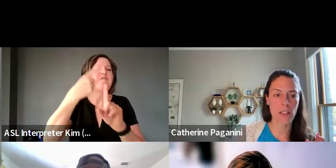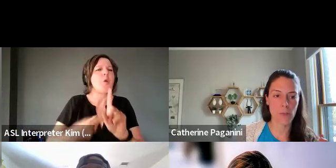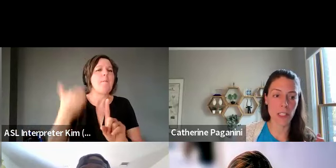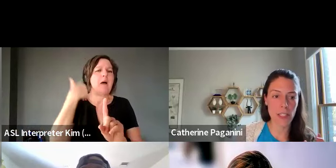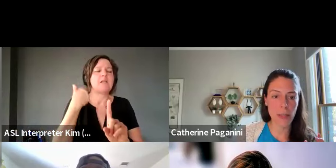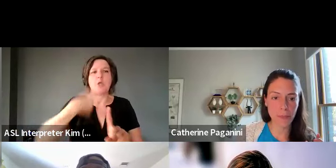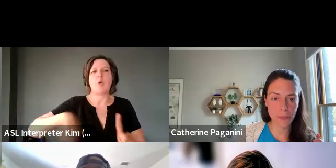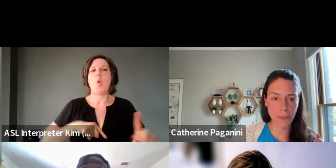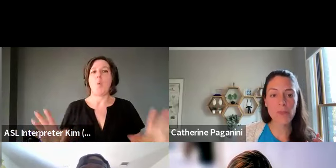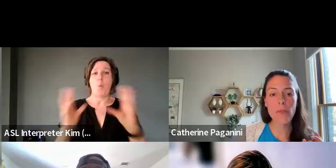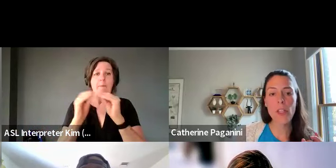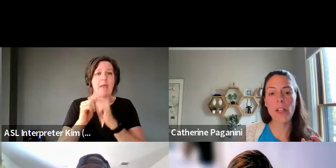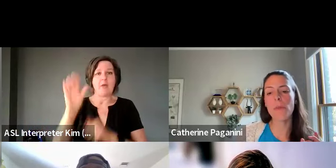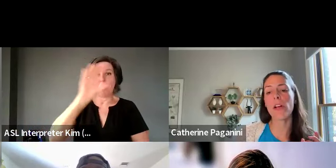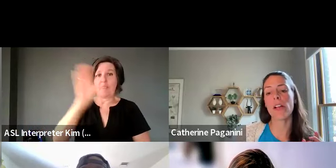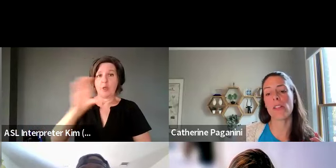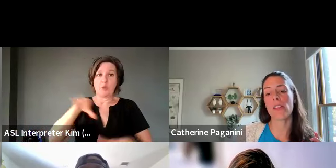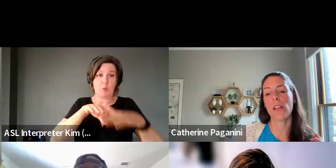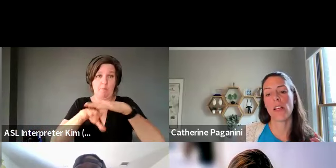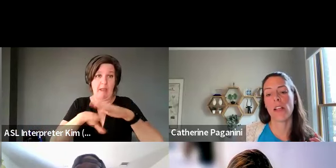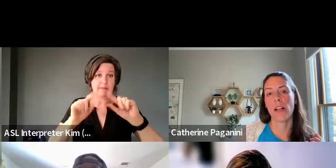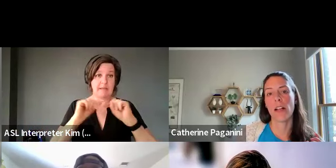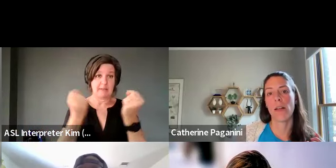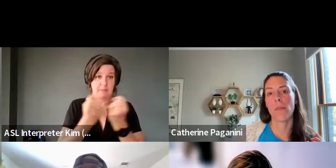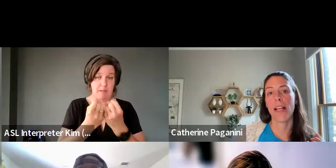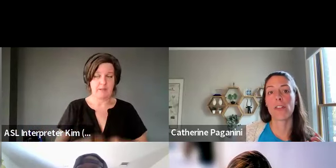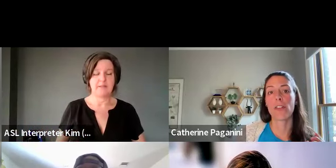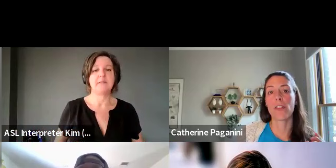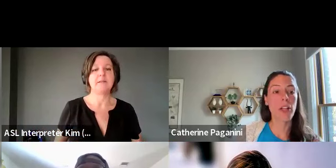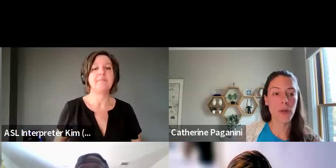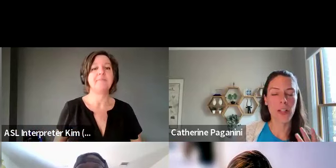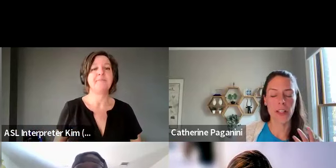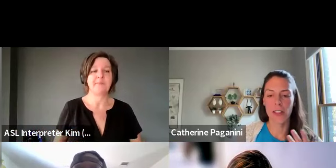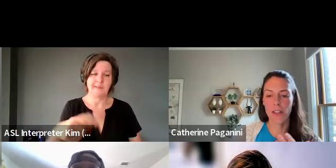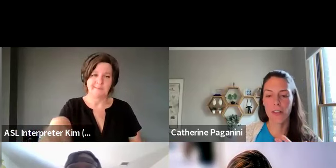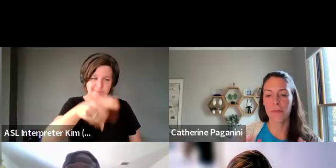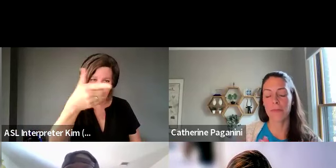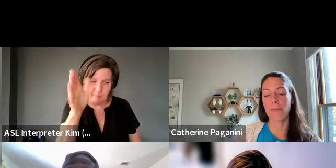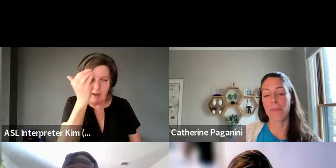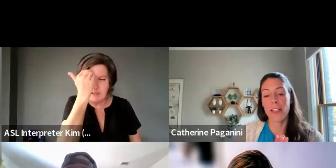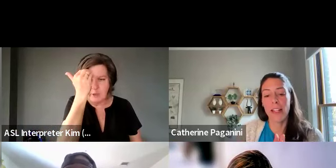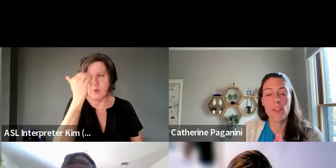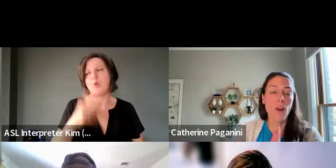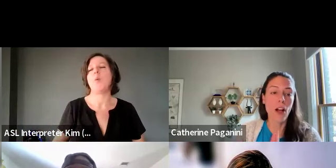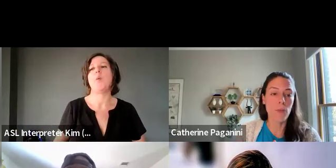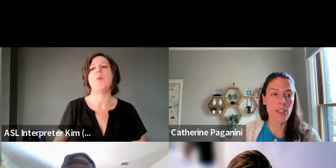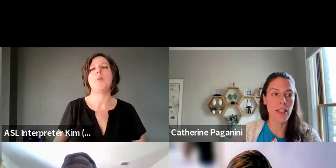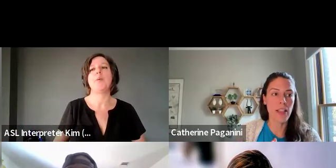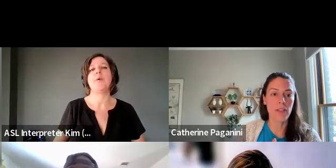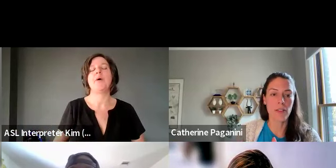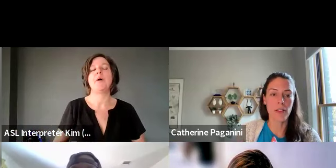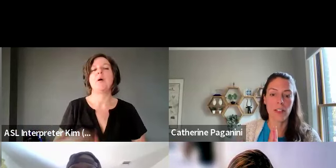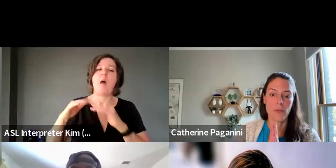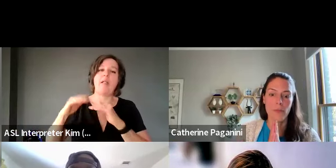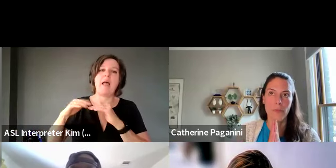Zoom accessibility team, because as you probably know, at least Rob was